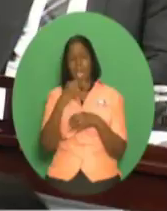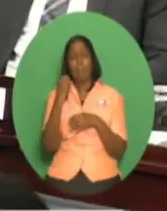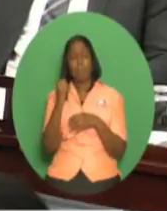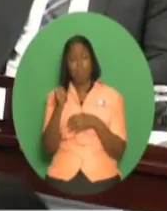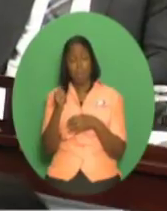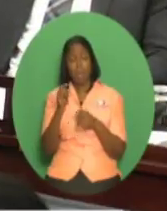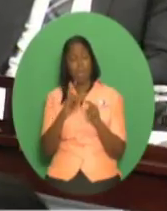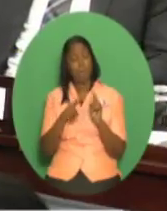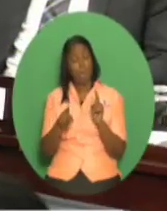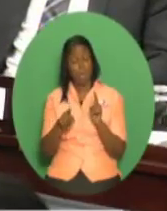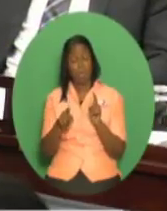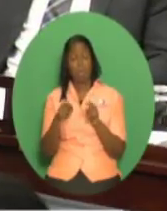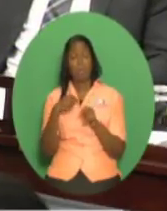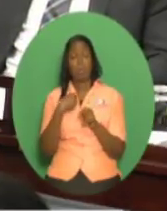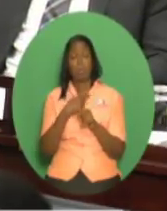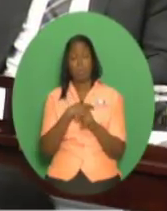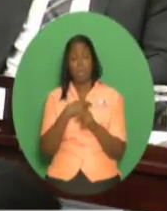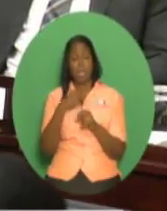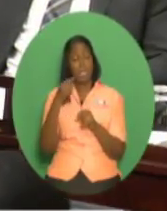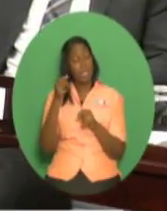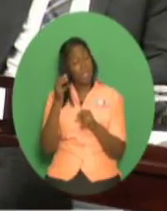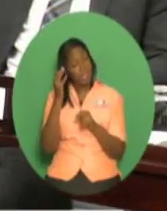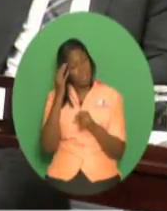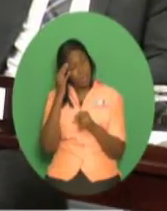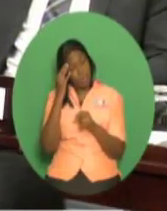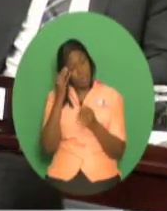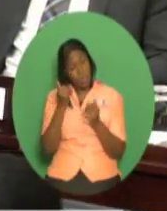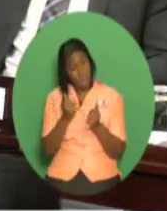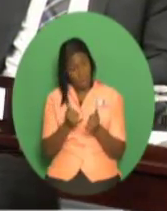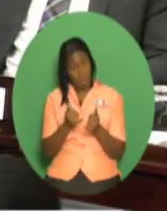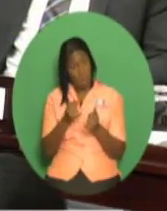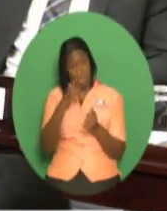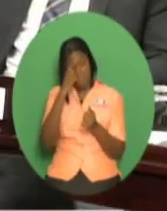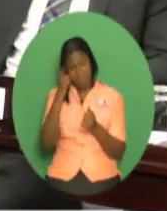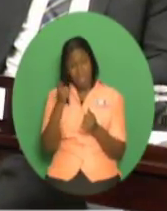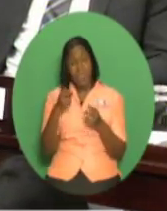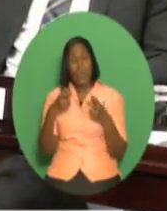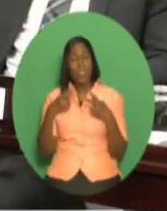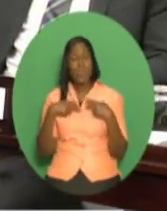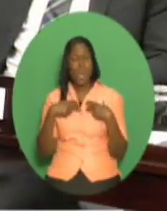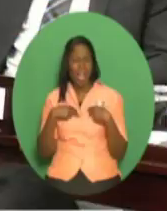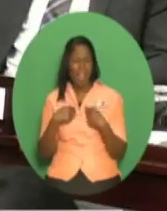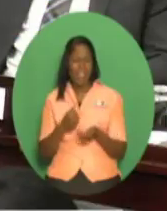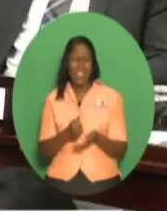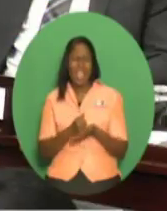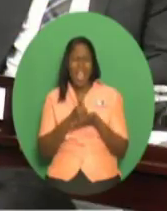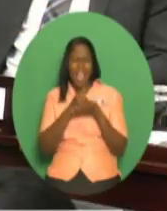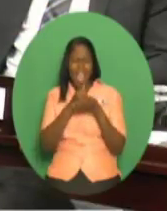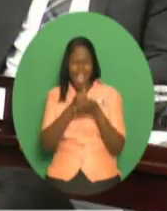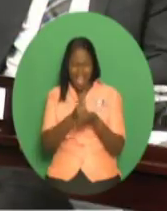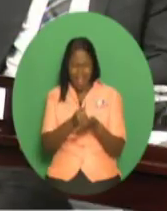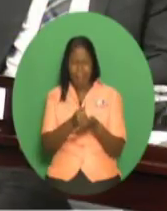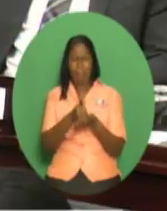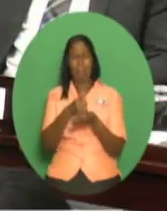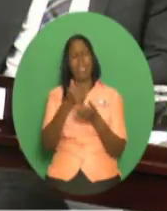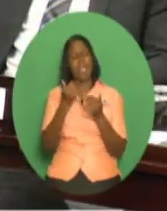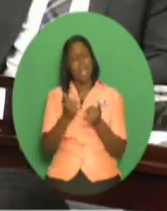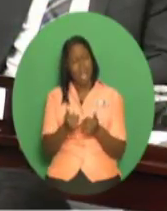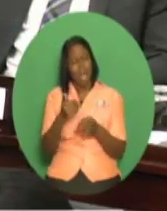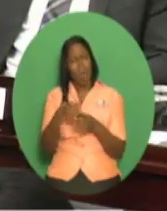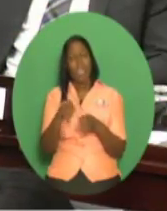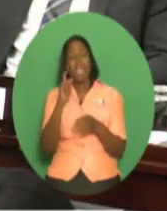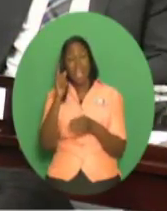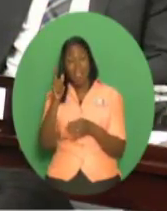found that because of this initiative, there is a lessening in the areas of indiscipline and violence in our